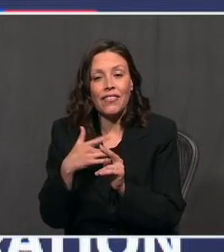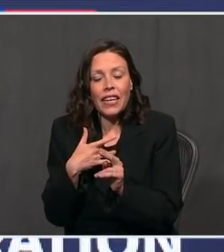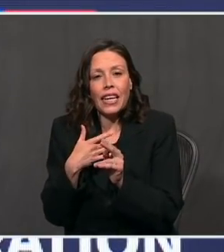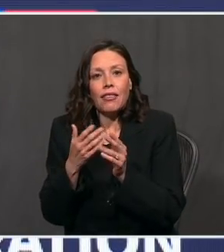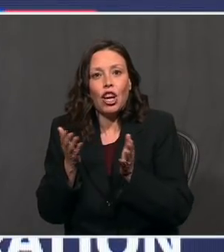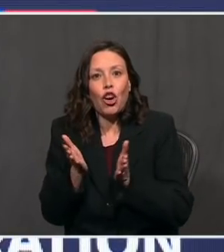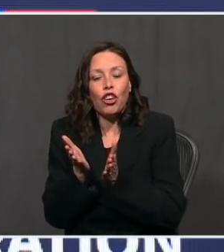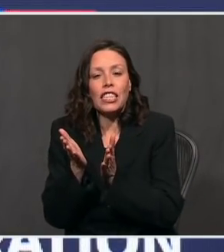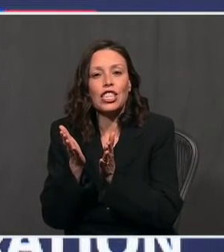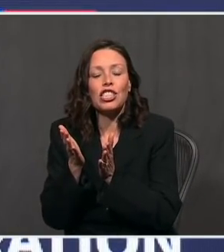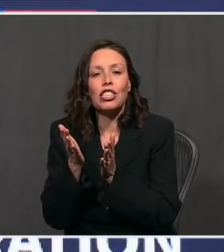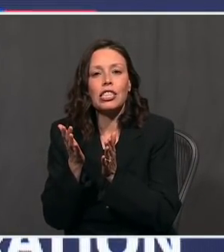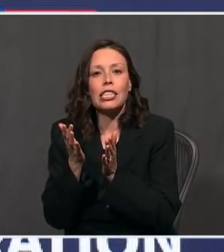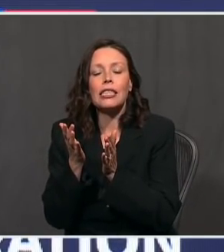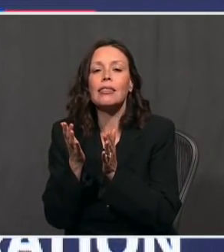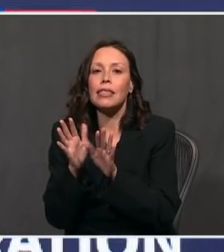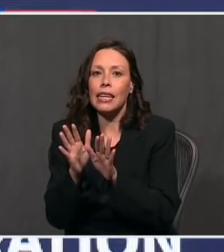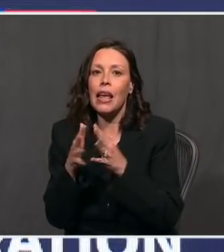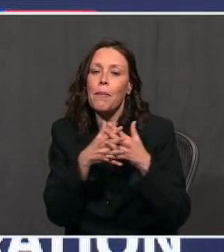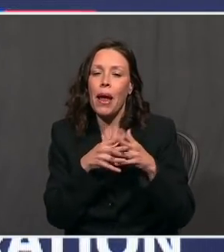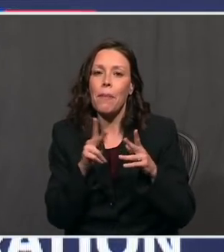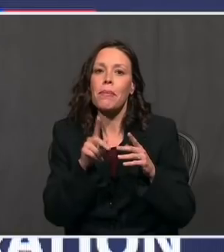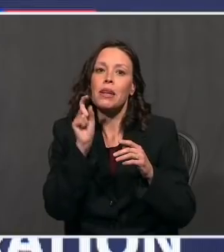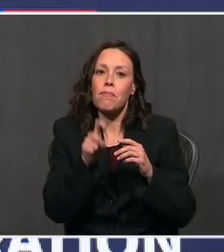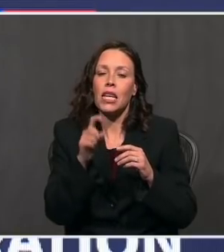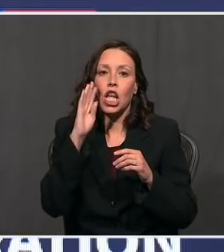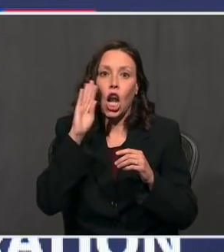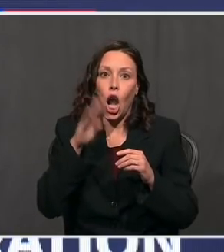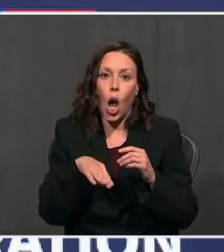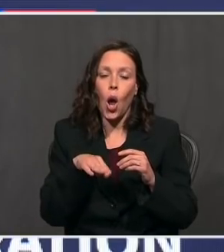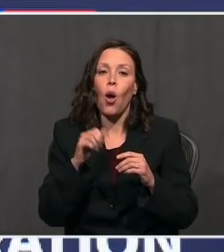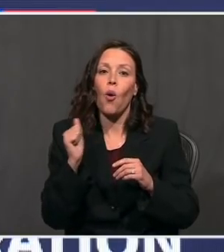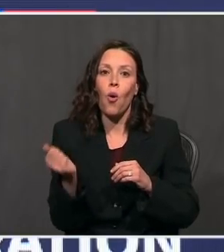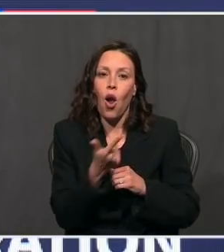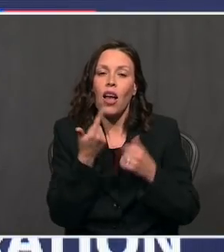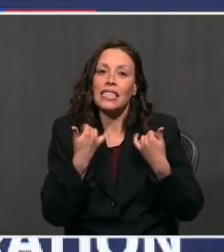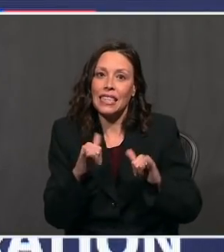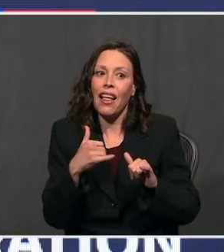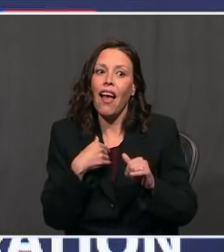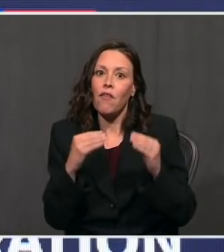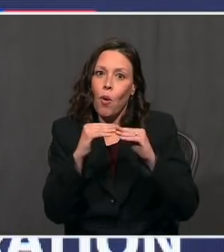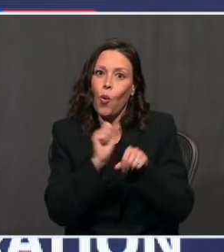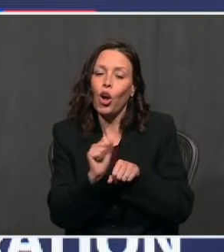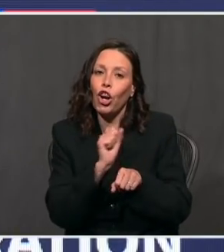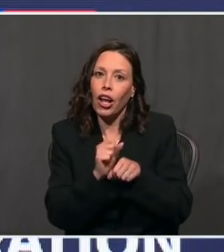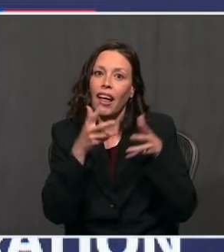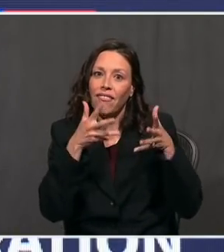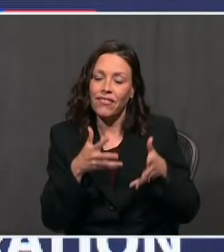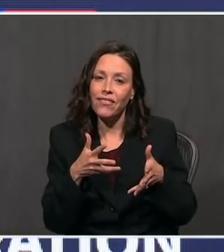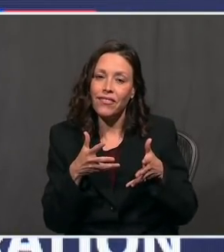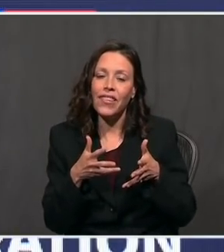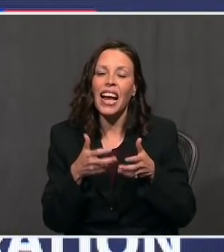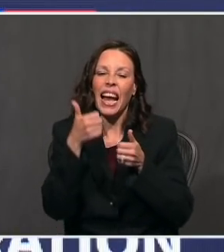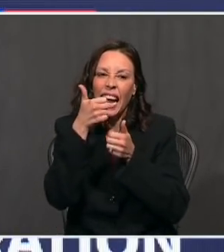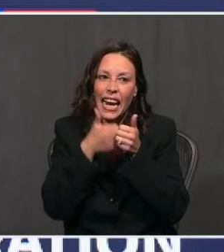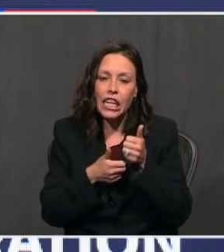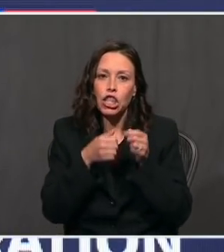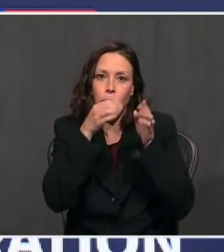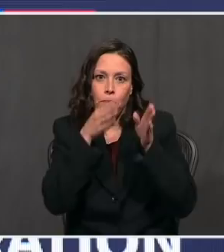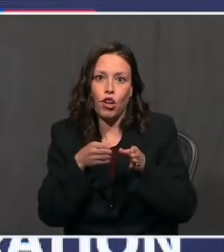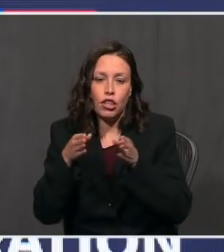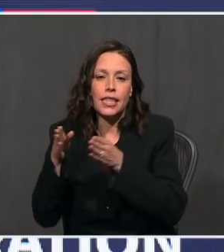encouragement. The American people should know that we all still have work to do, and every single one of